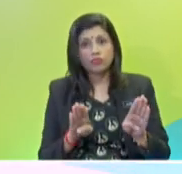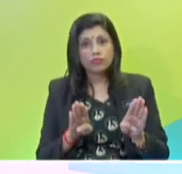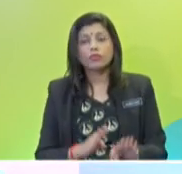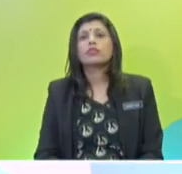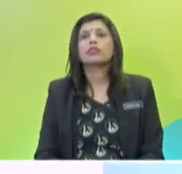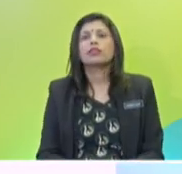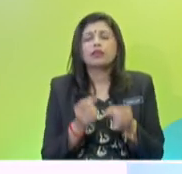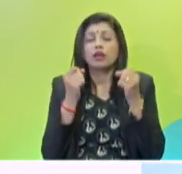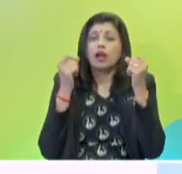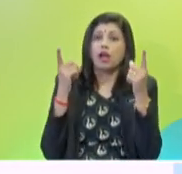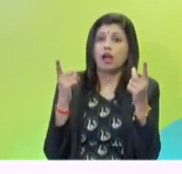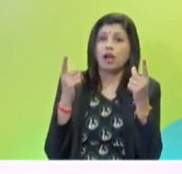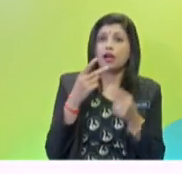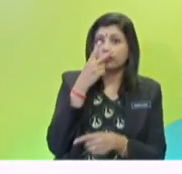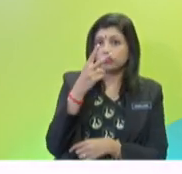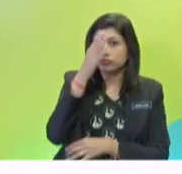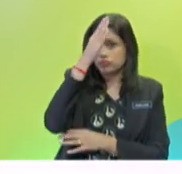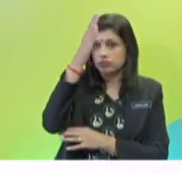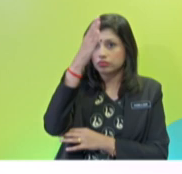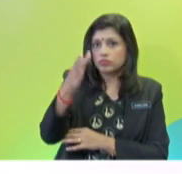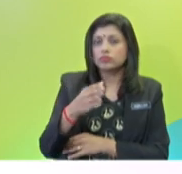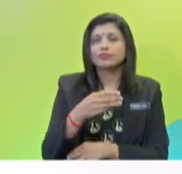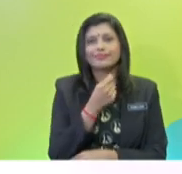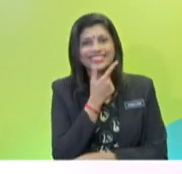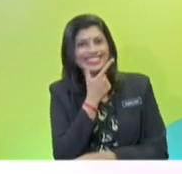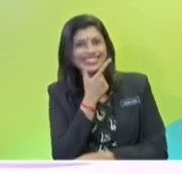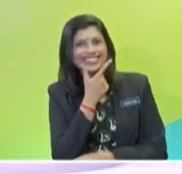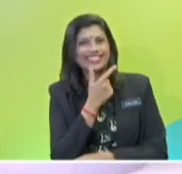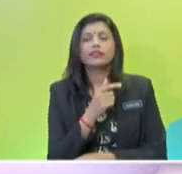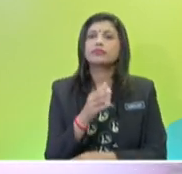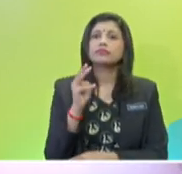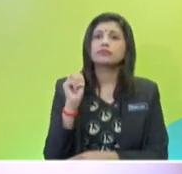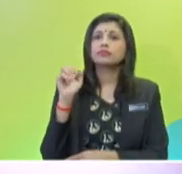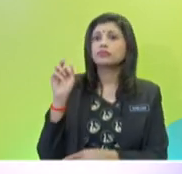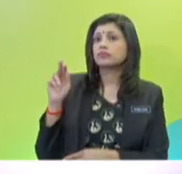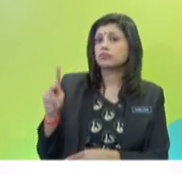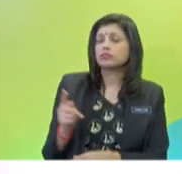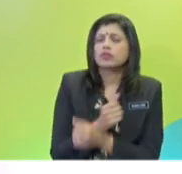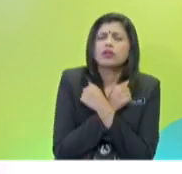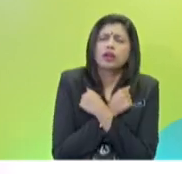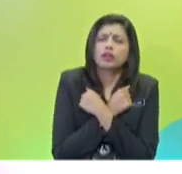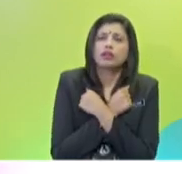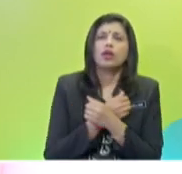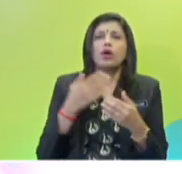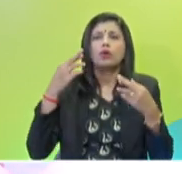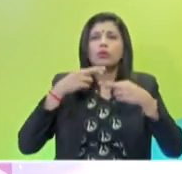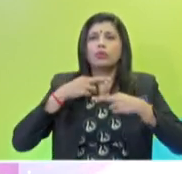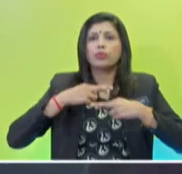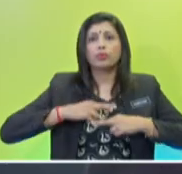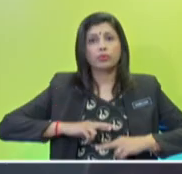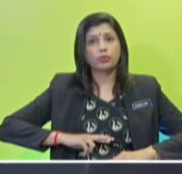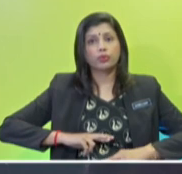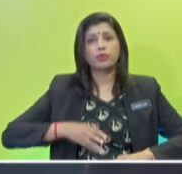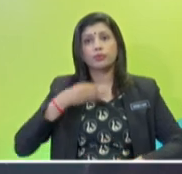Mark opened his eyes and saw his grandpa smiling. Mark quickly hugged his grandpa because he was relieved to be back home. Good job,